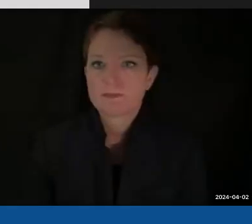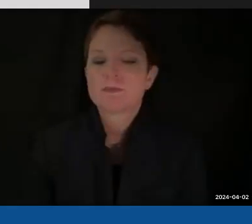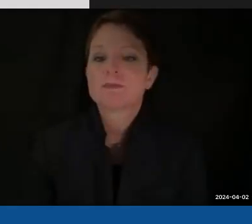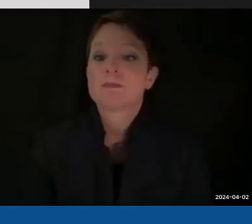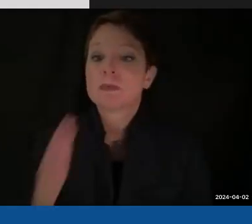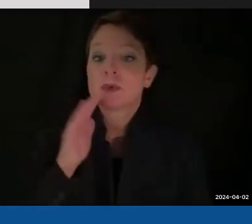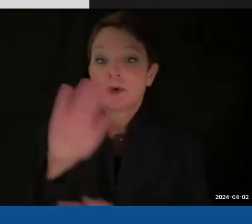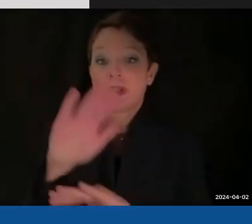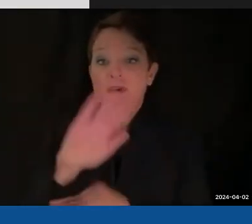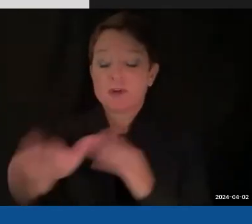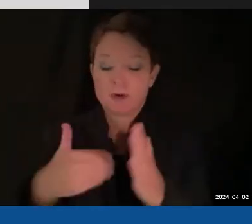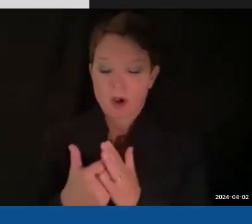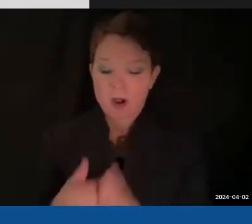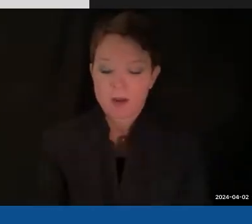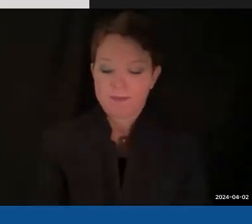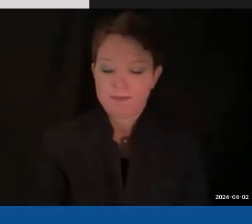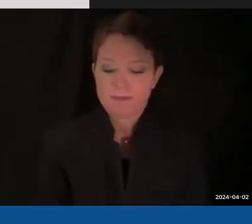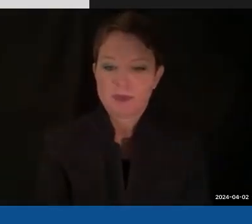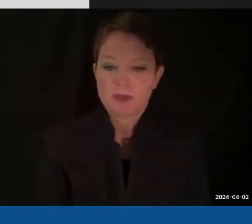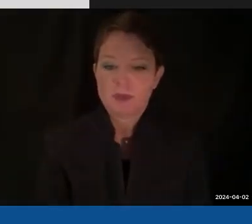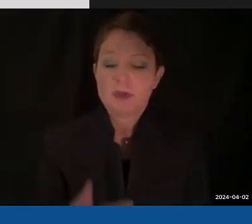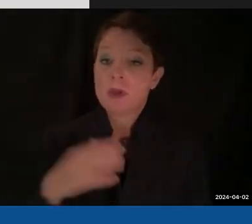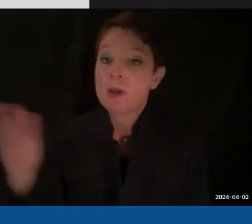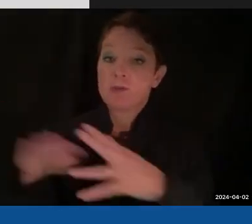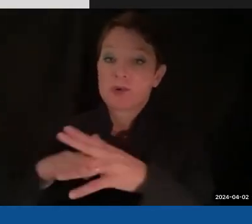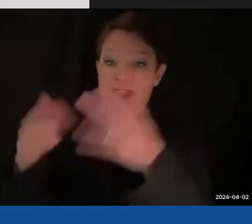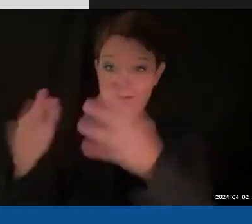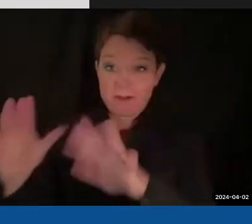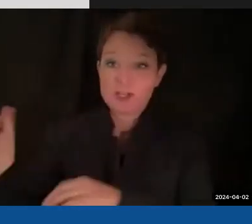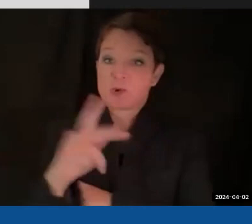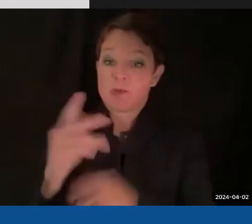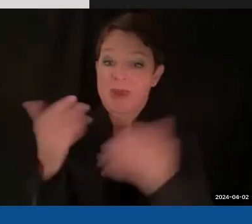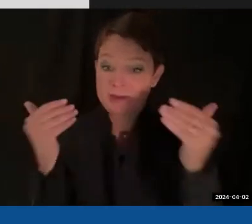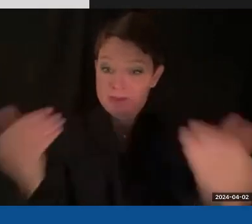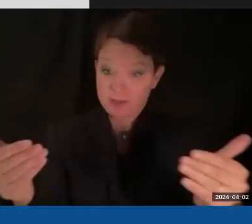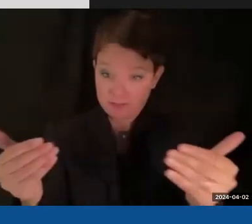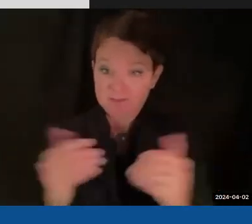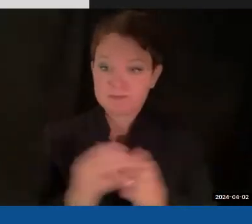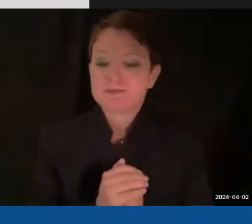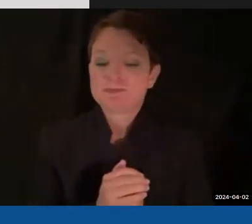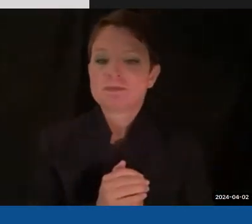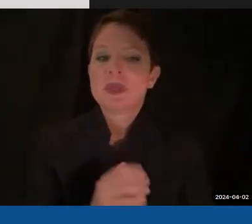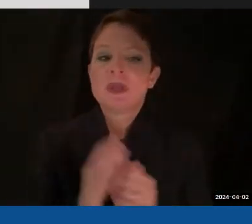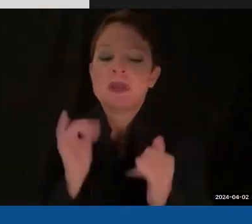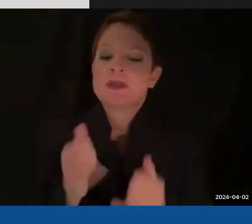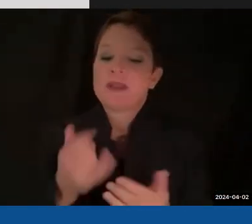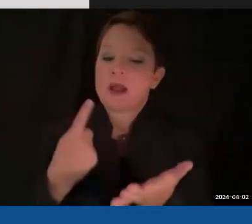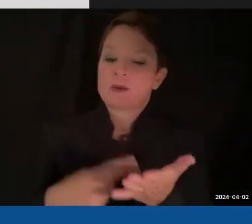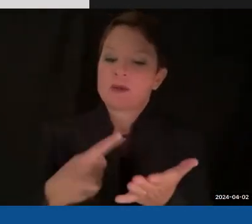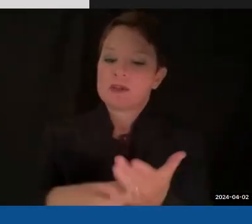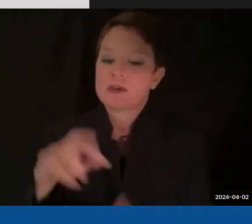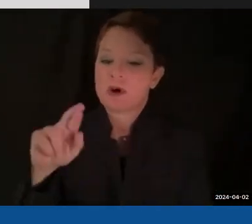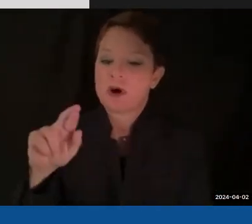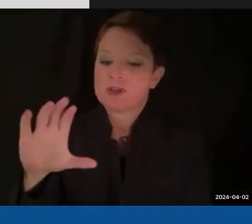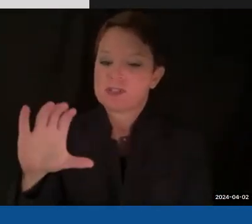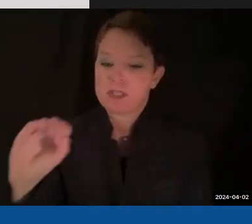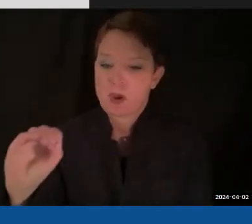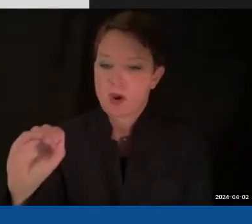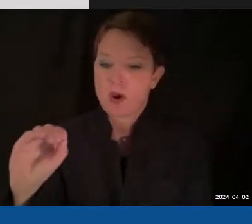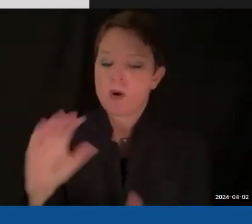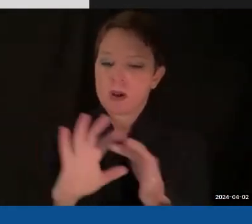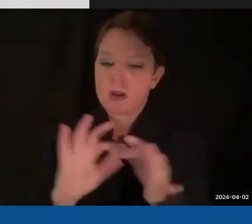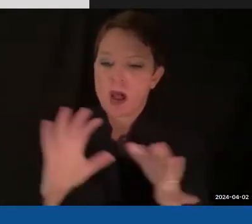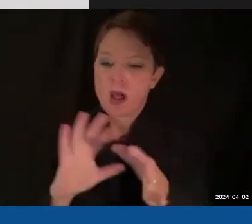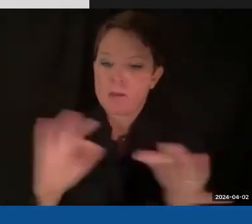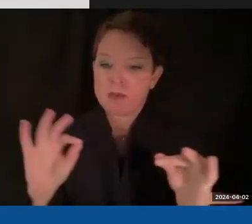Good afternoon, everyone. We're back from our break, and we're going to move into the RCO comment